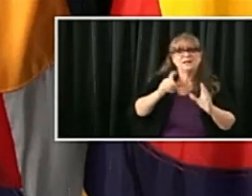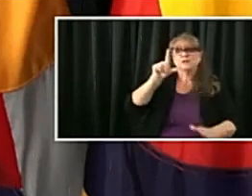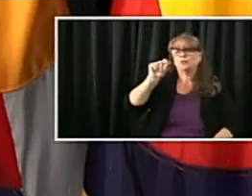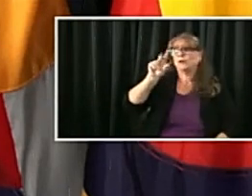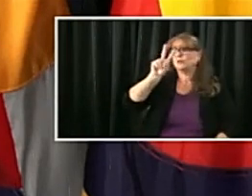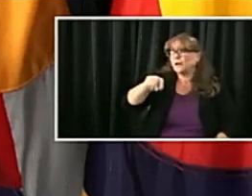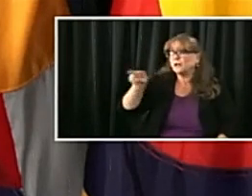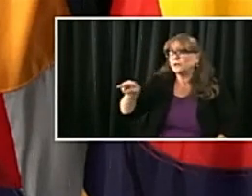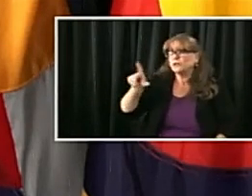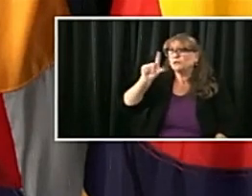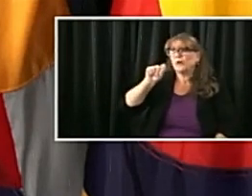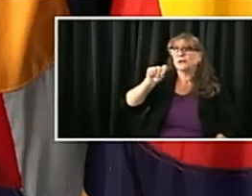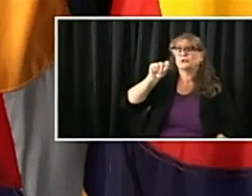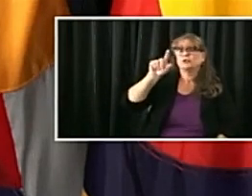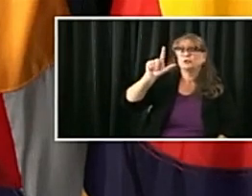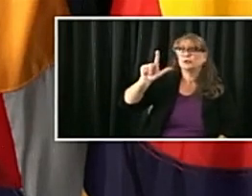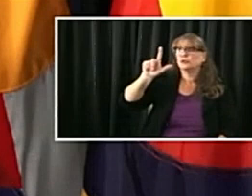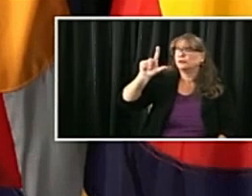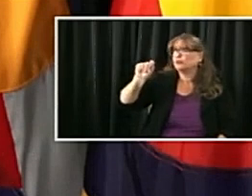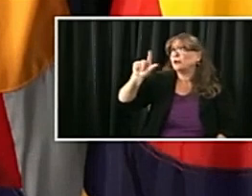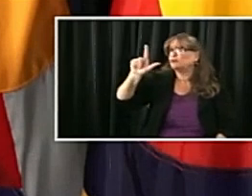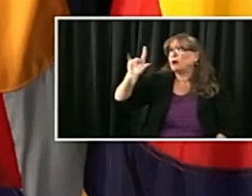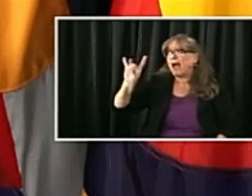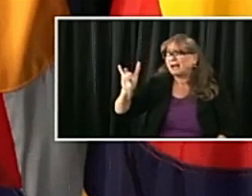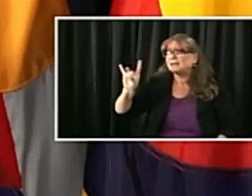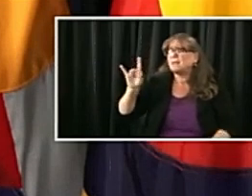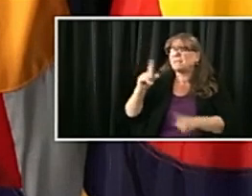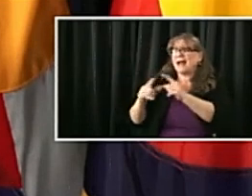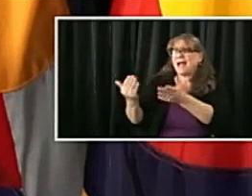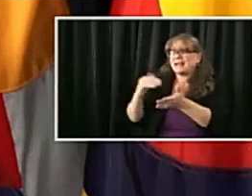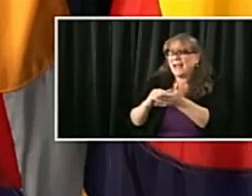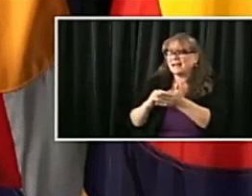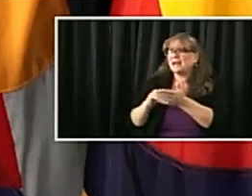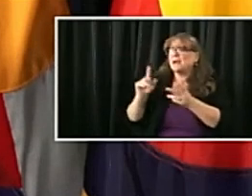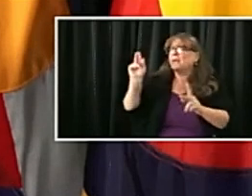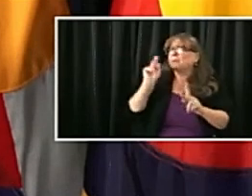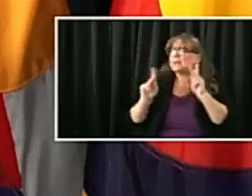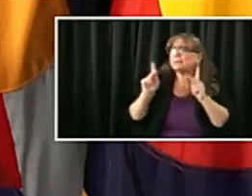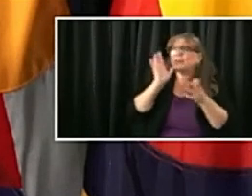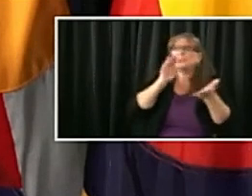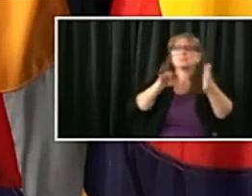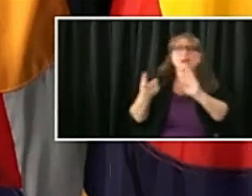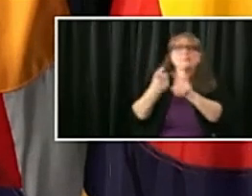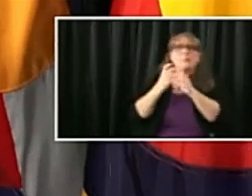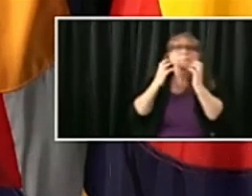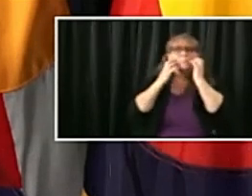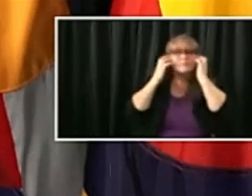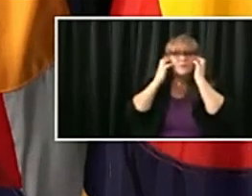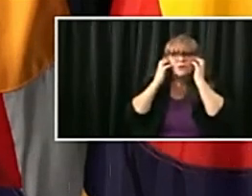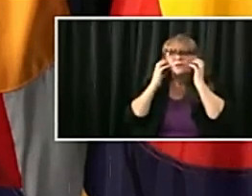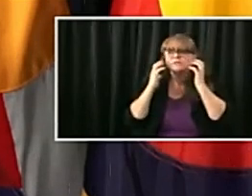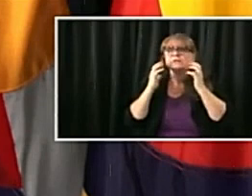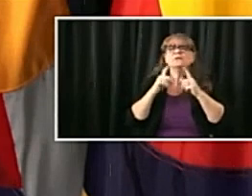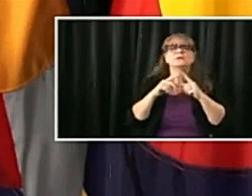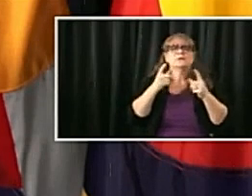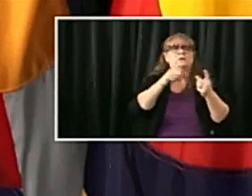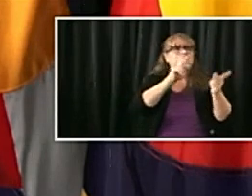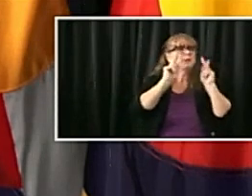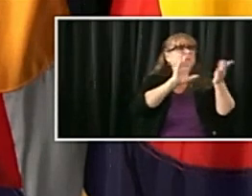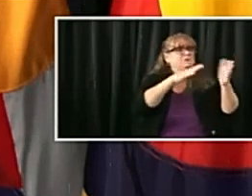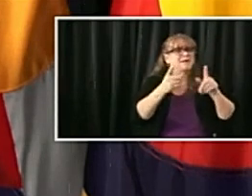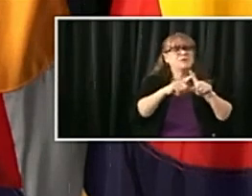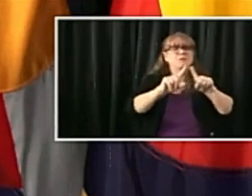that we coexist with. There's people that die of measles. There's people that die of a wide variety of illnesses. It